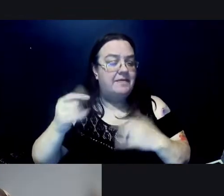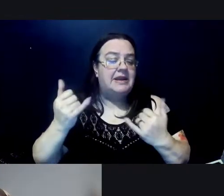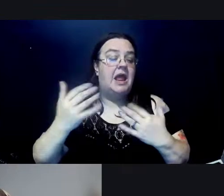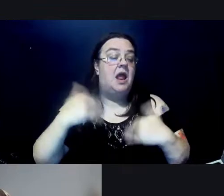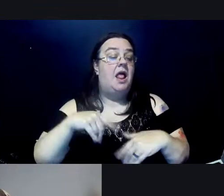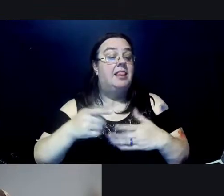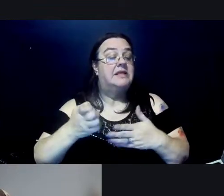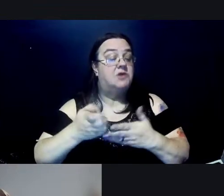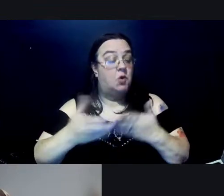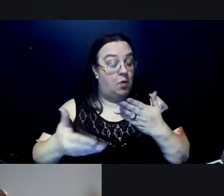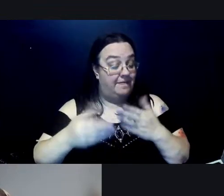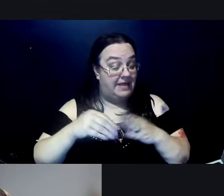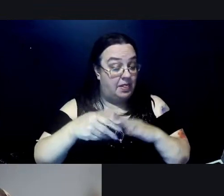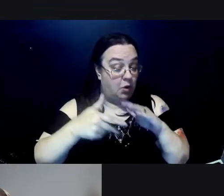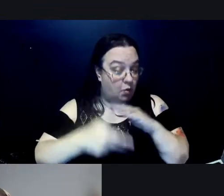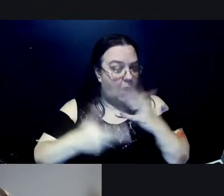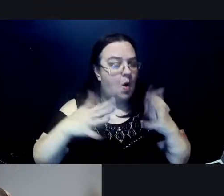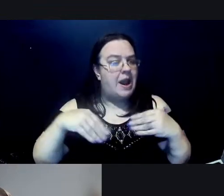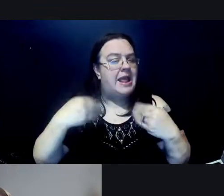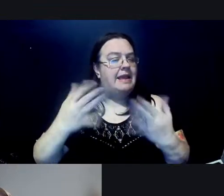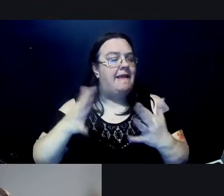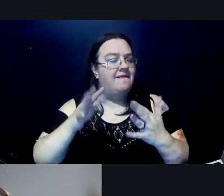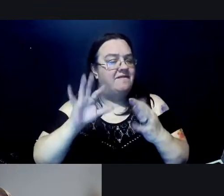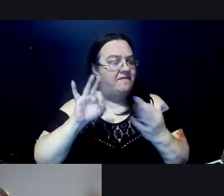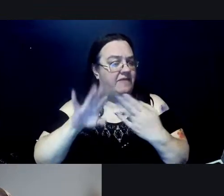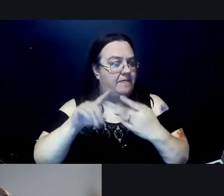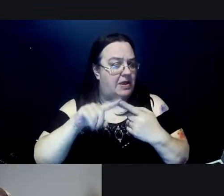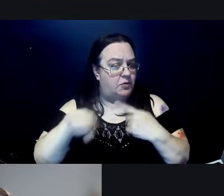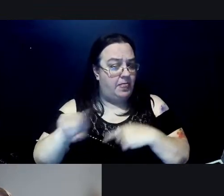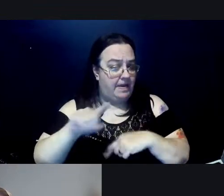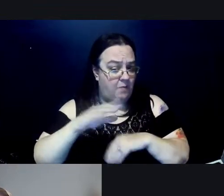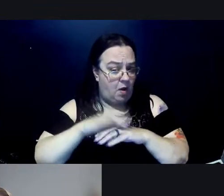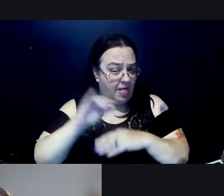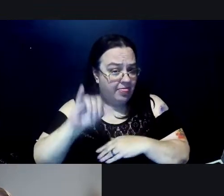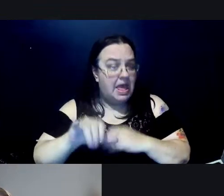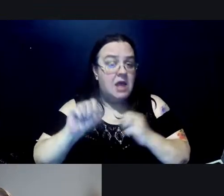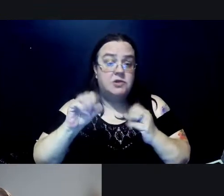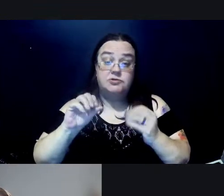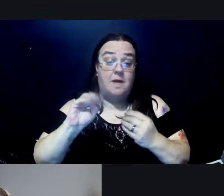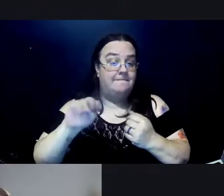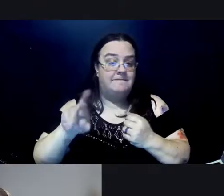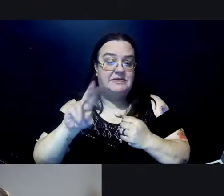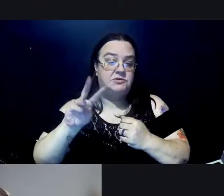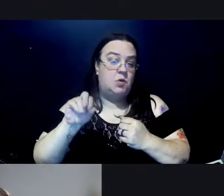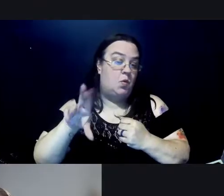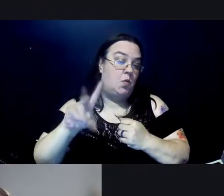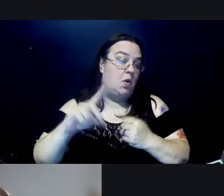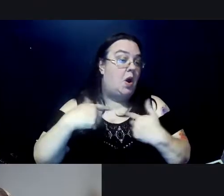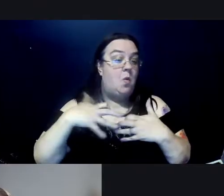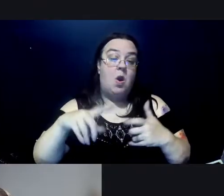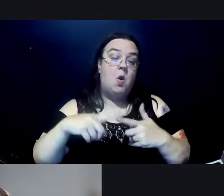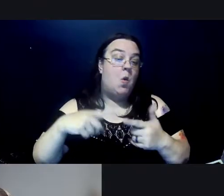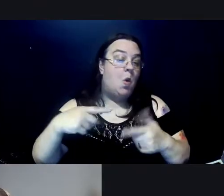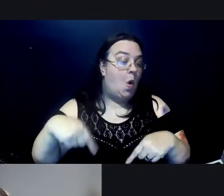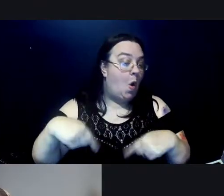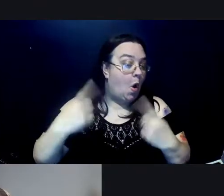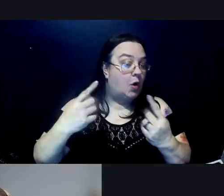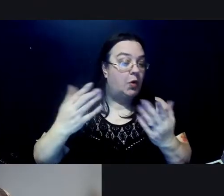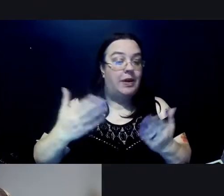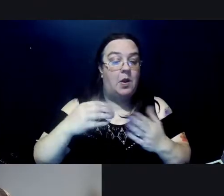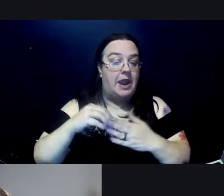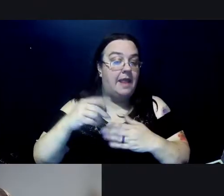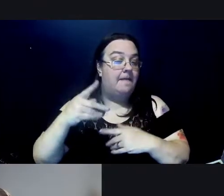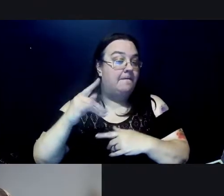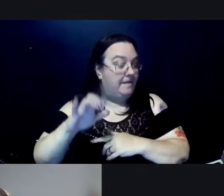feedback to them on that. So, Mr. Ward, I don't want to argue here in public, but I